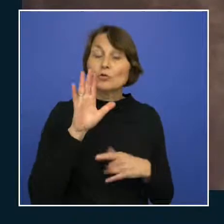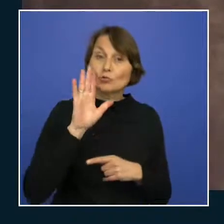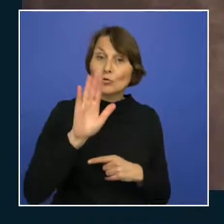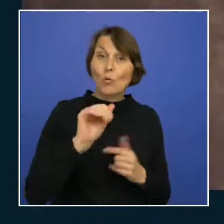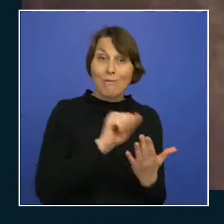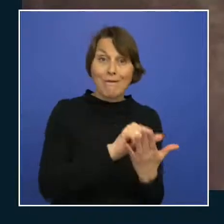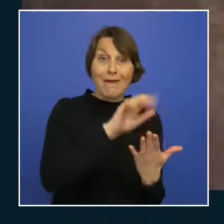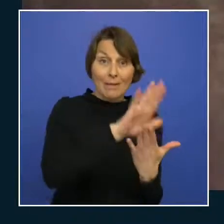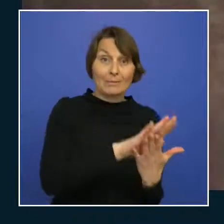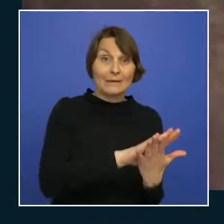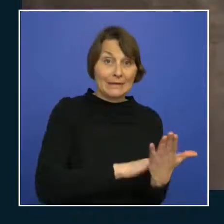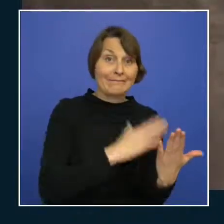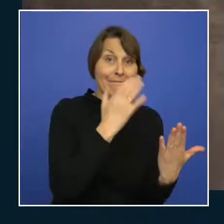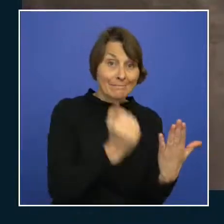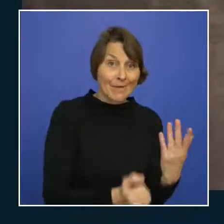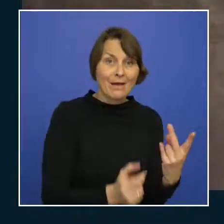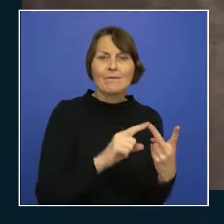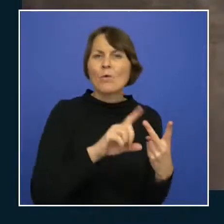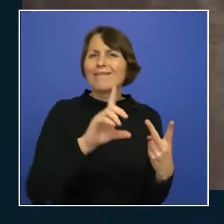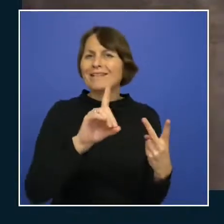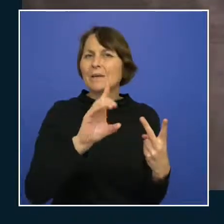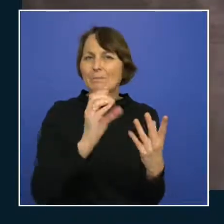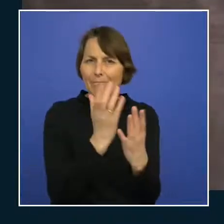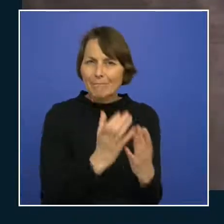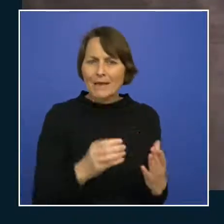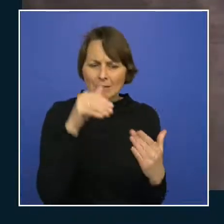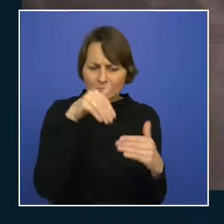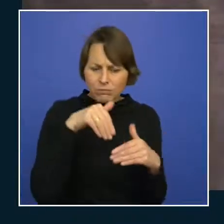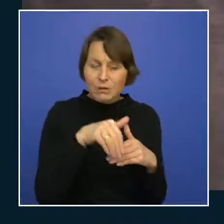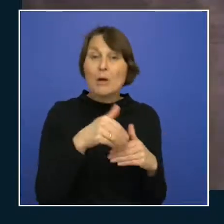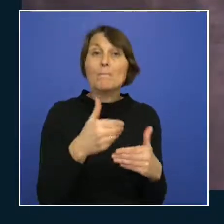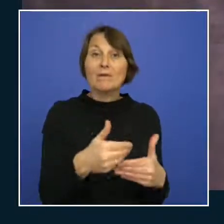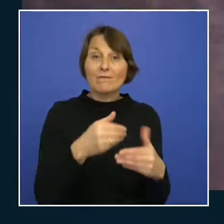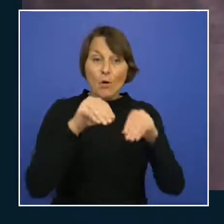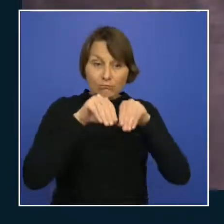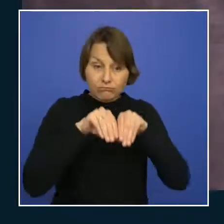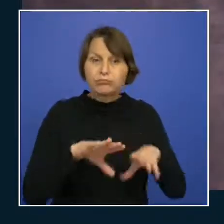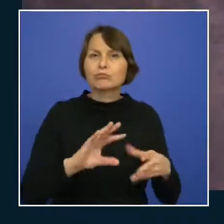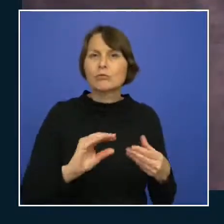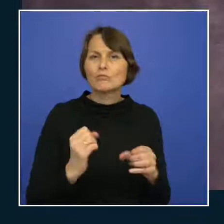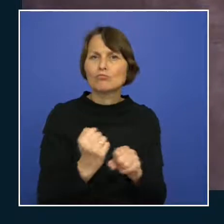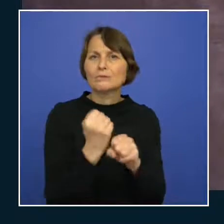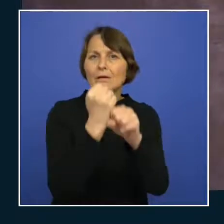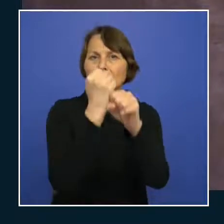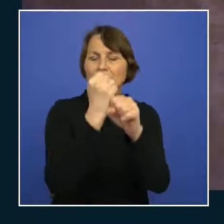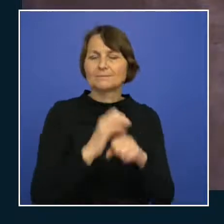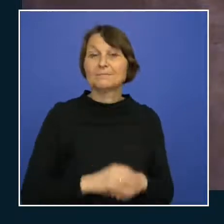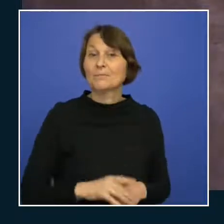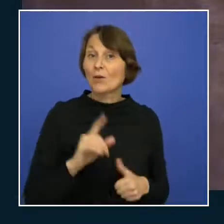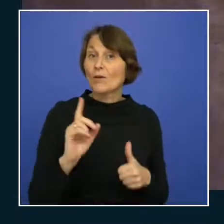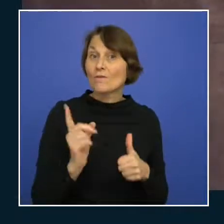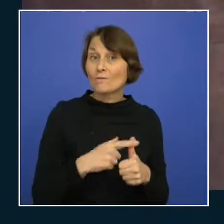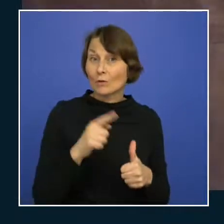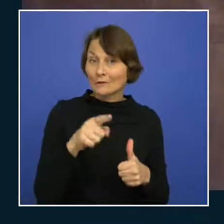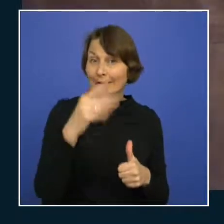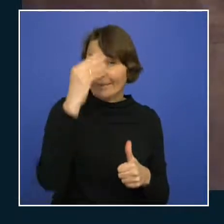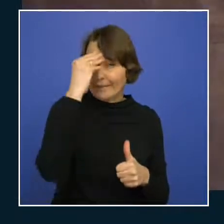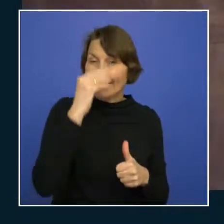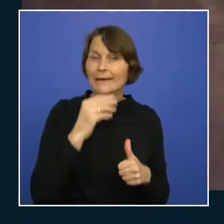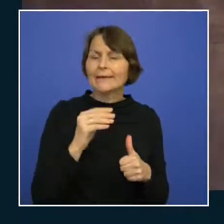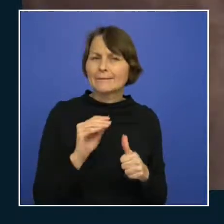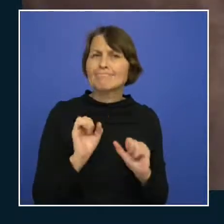your database has before you push it to production? So the first thing you have to think about is availability for